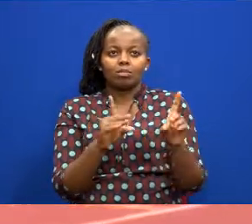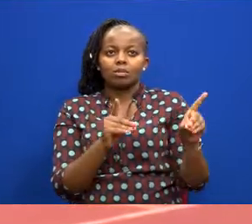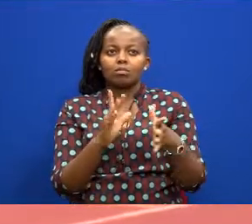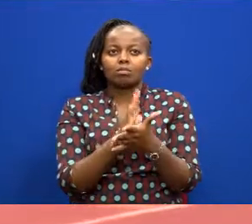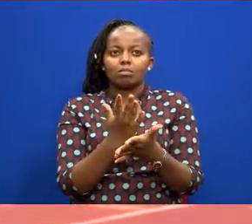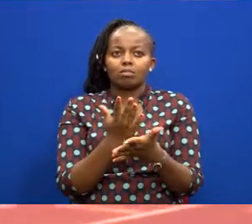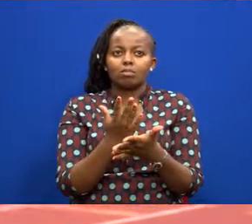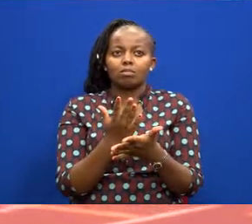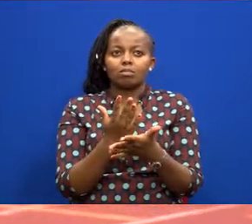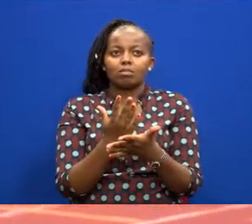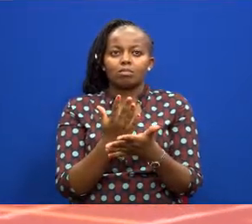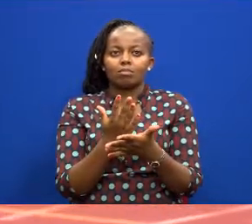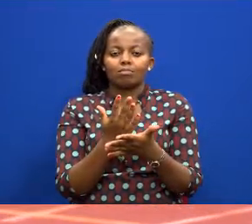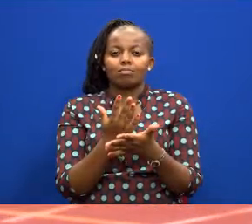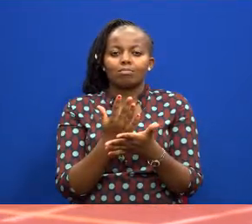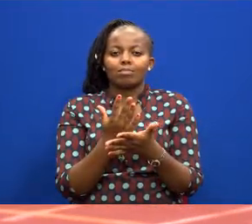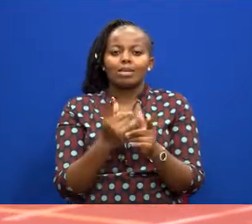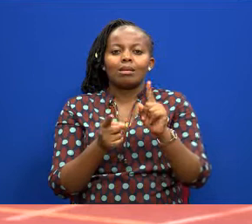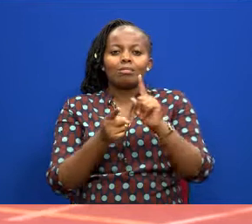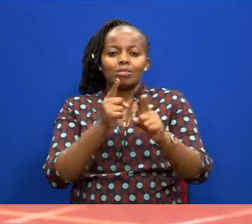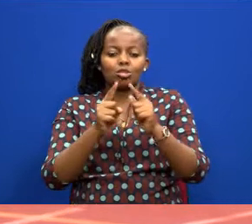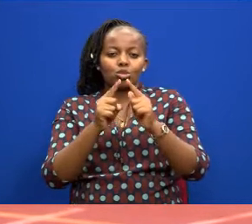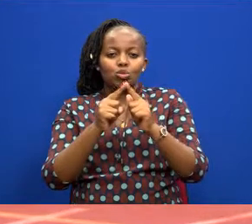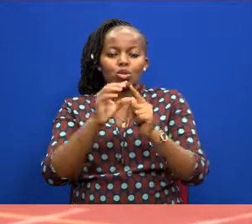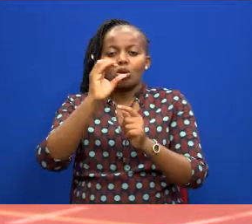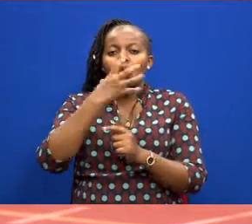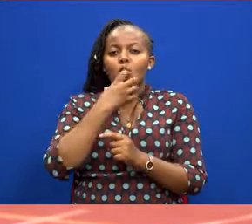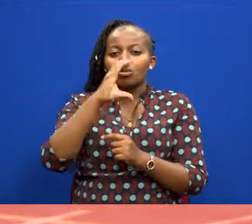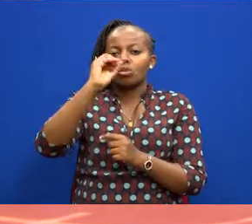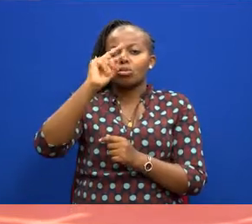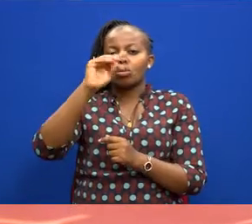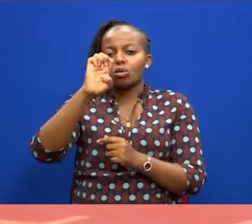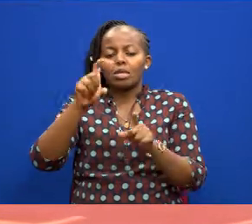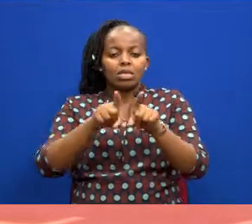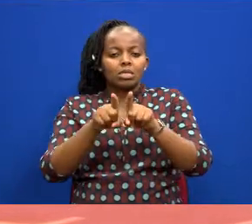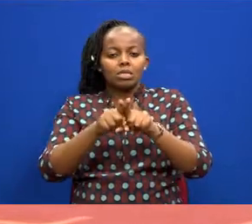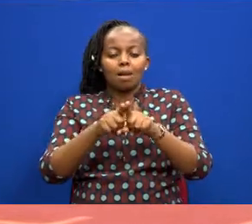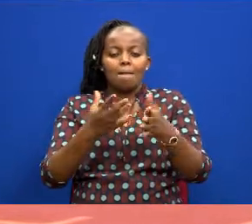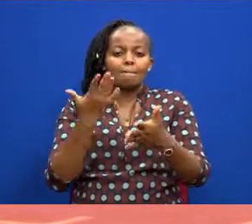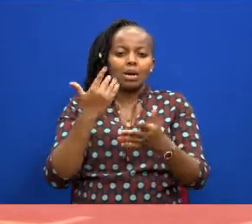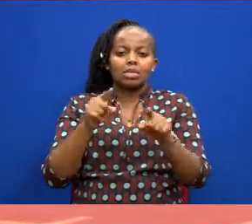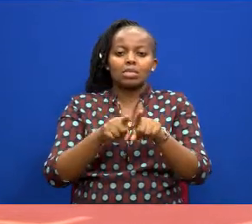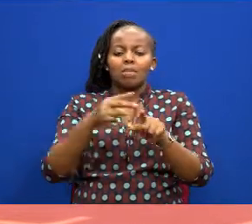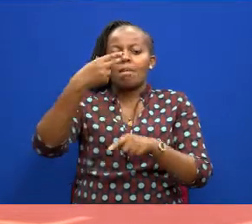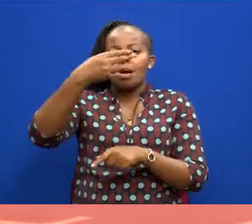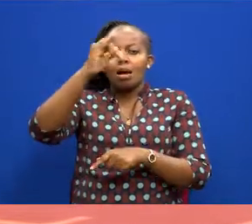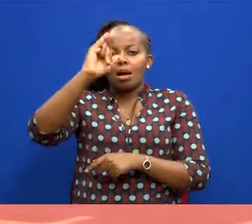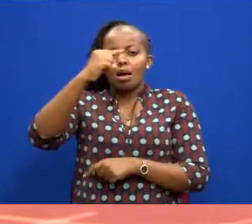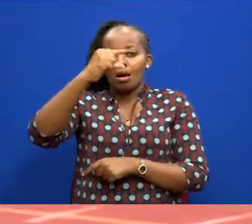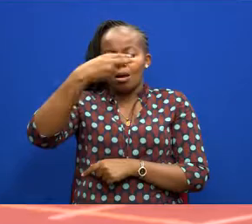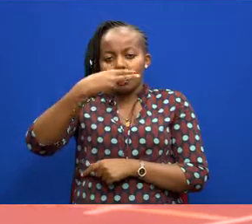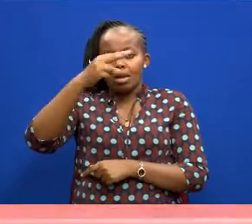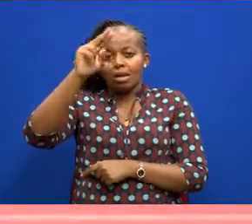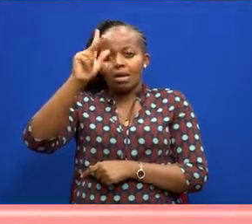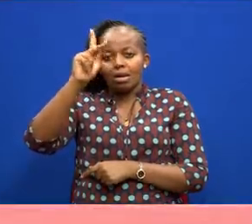some high knees to the orange cone and back. Are you ready, guys? Yeah. The high knees. Let's go.